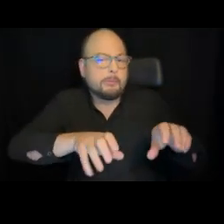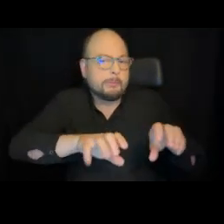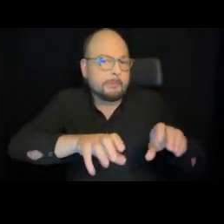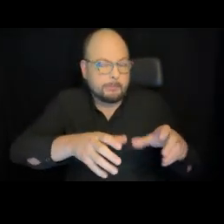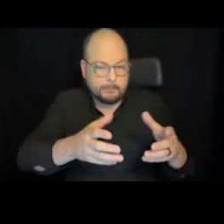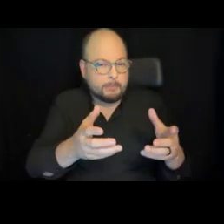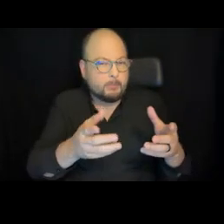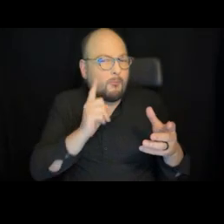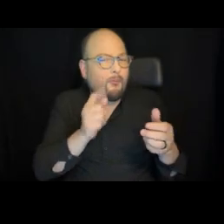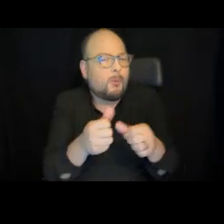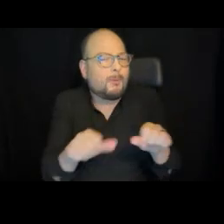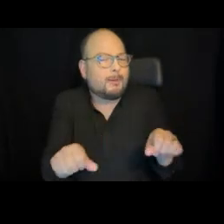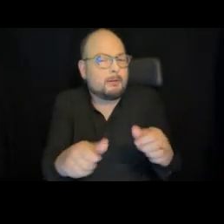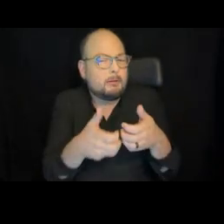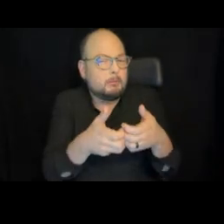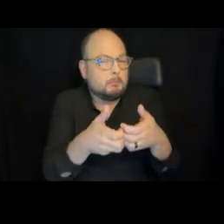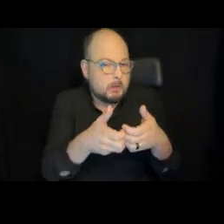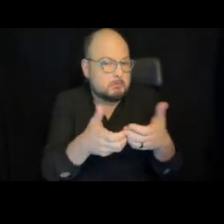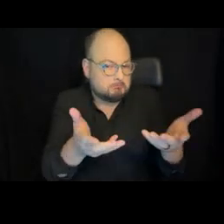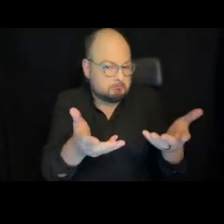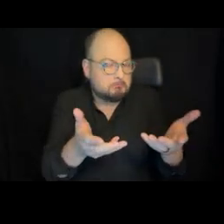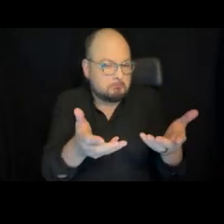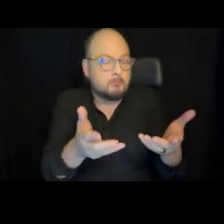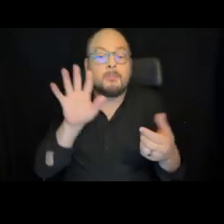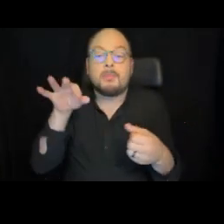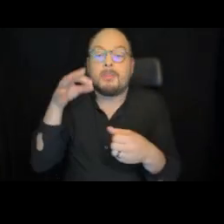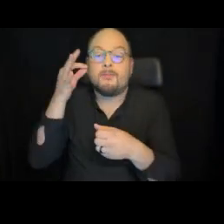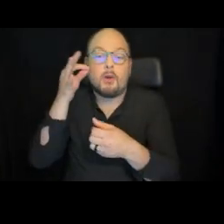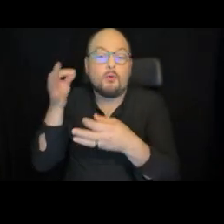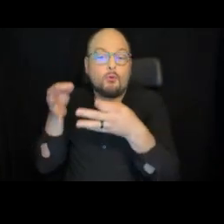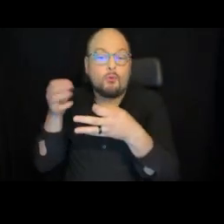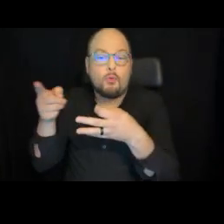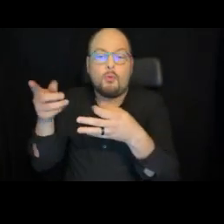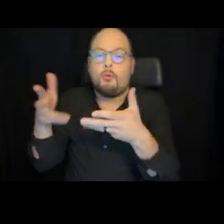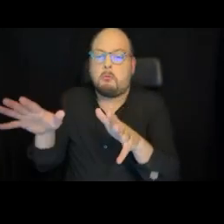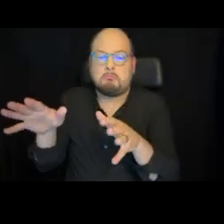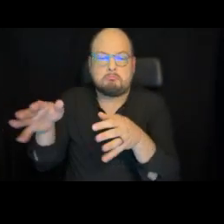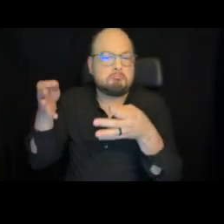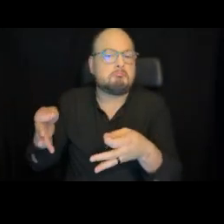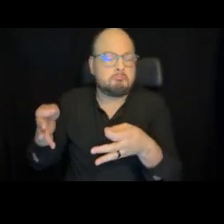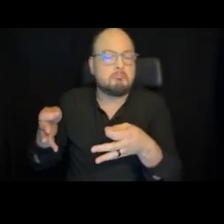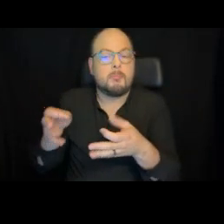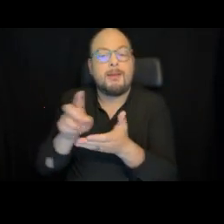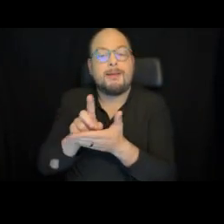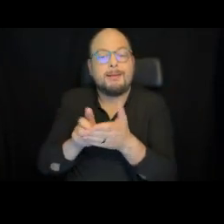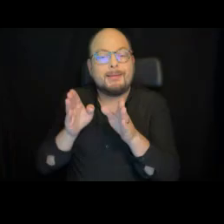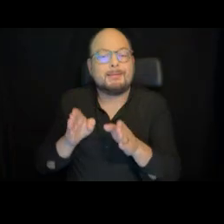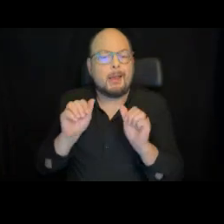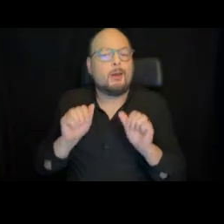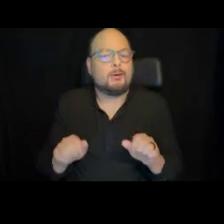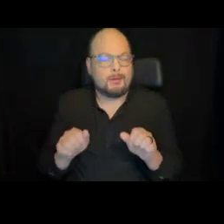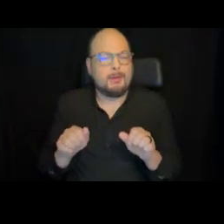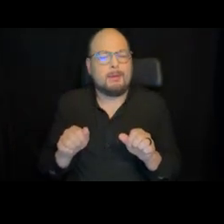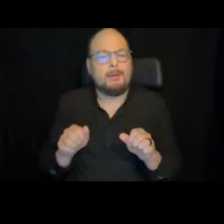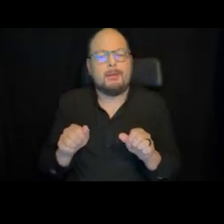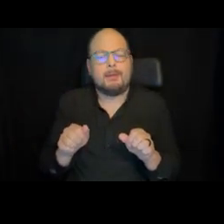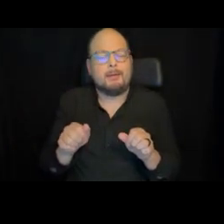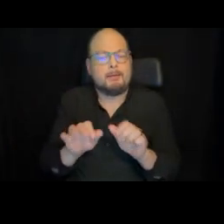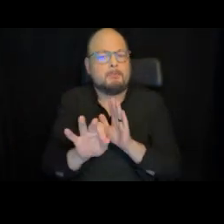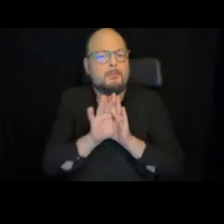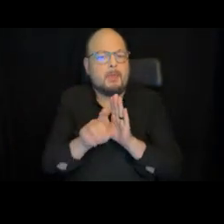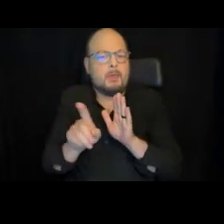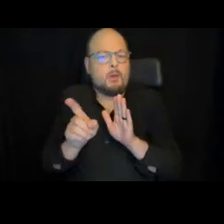on appliances, federal courts have ruled that designers have control over where an appliance is installed